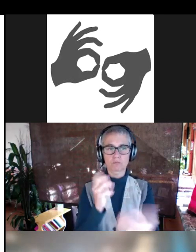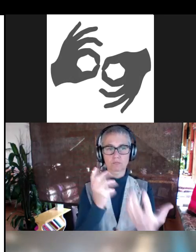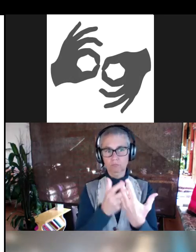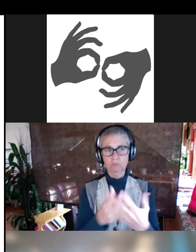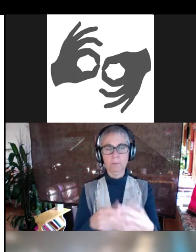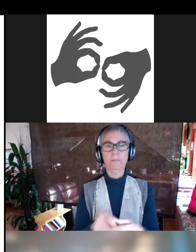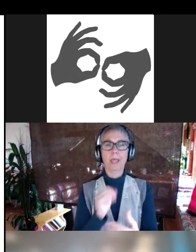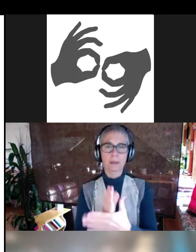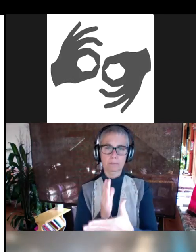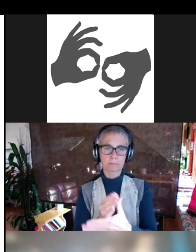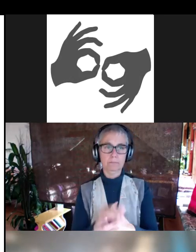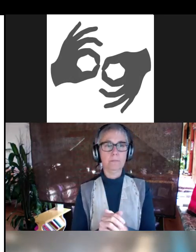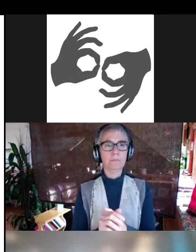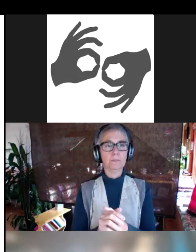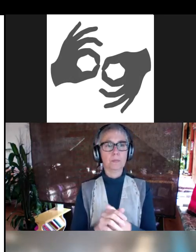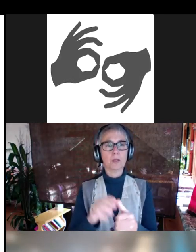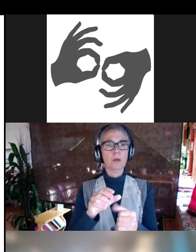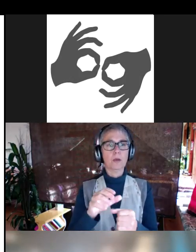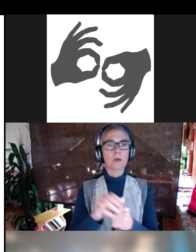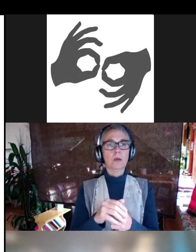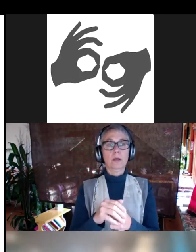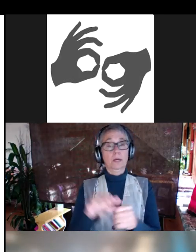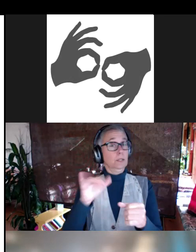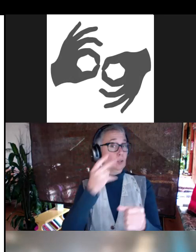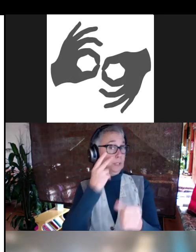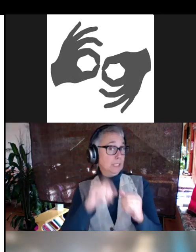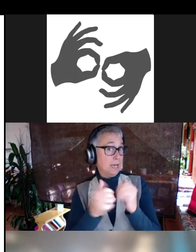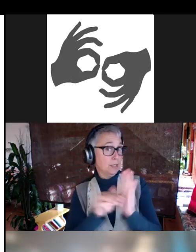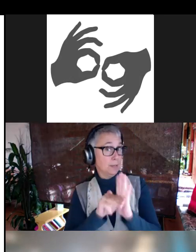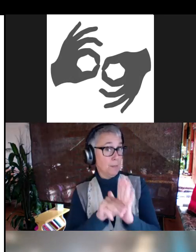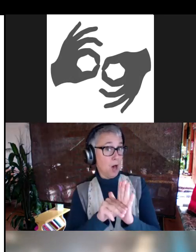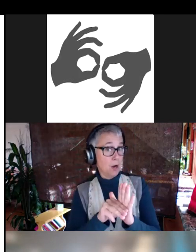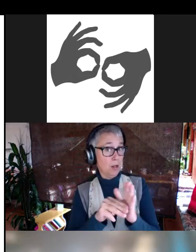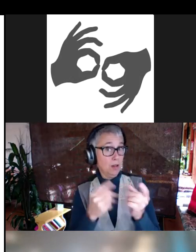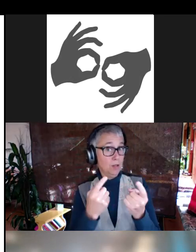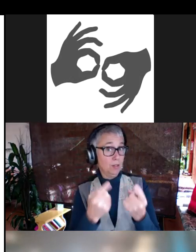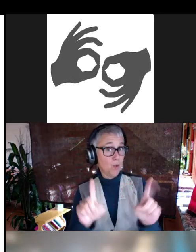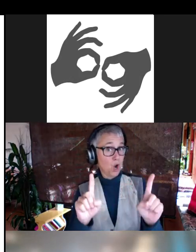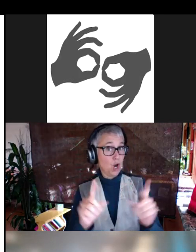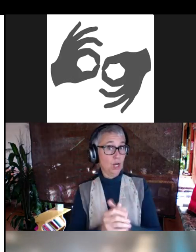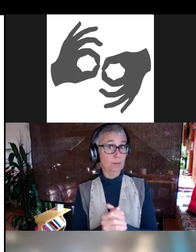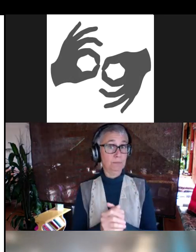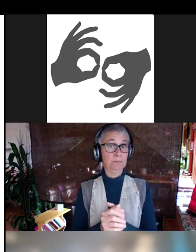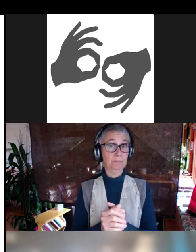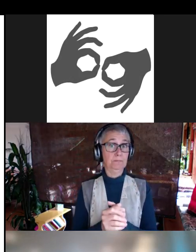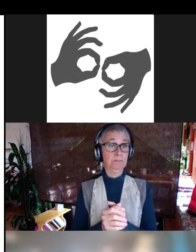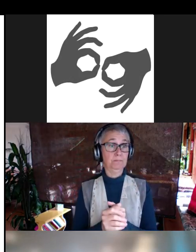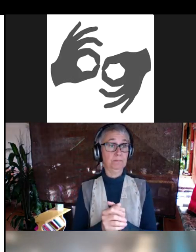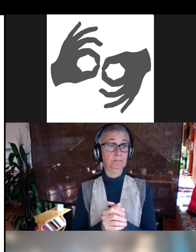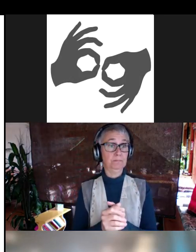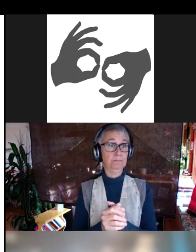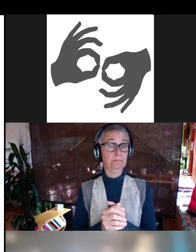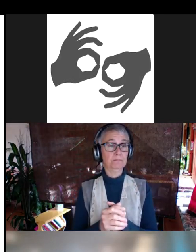inflated training data with respect to fitness, and then see how the model behaves. We're going to look at the maximum fitness in these top